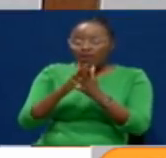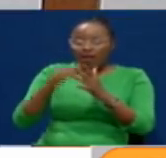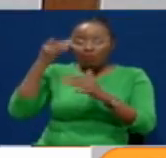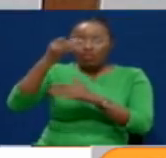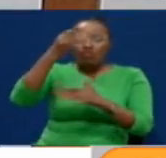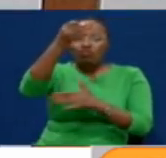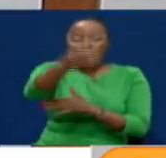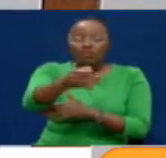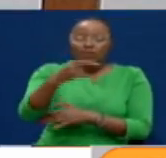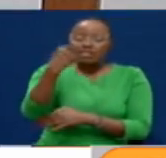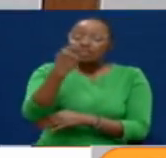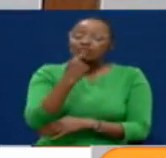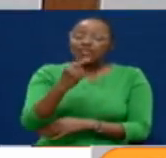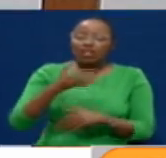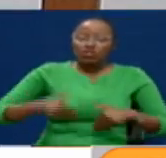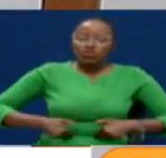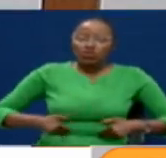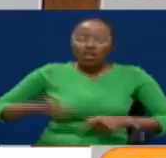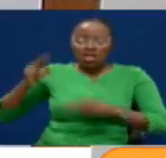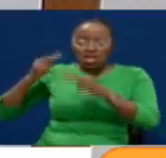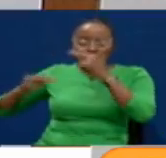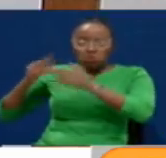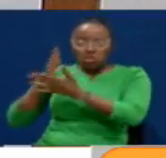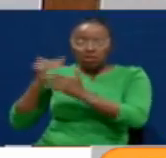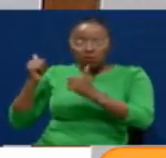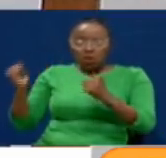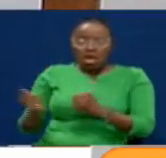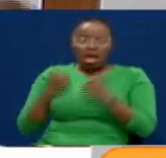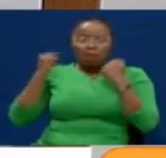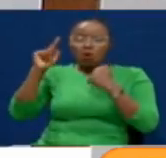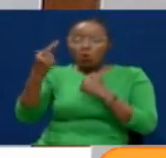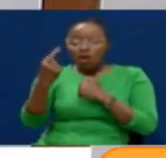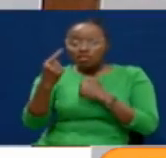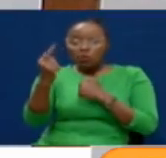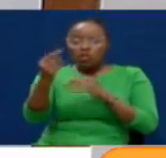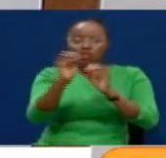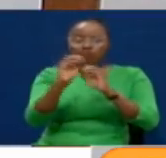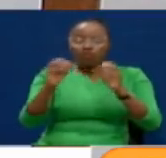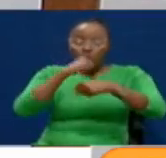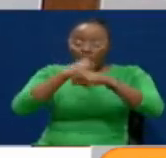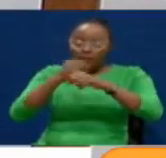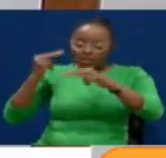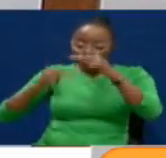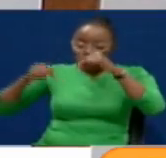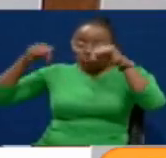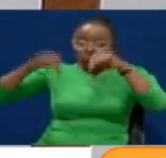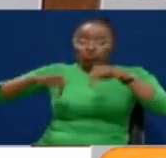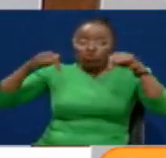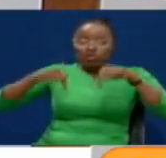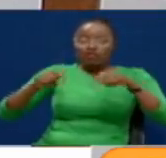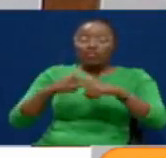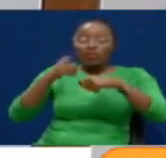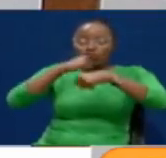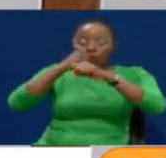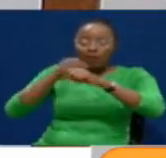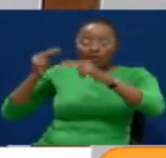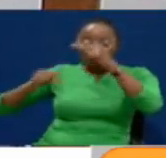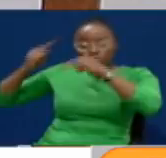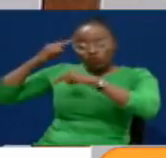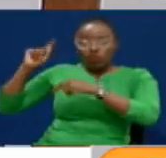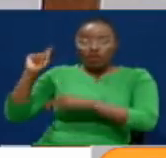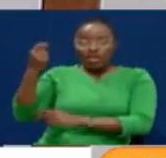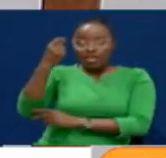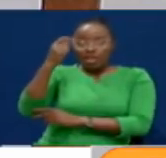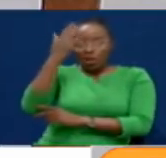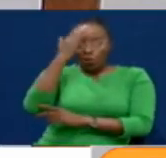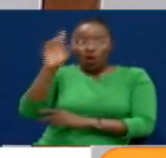that's what I tell young people. History is not something that will happen once years ago. It's now. We make history today. And let us make history for this country. So that one